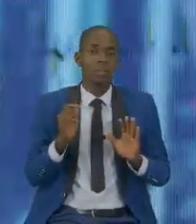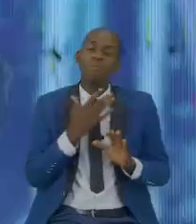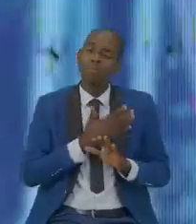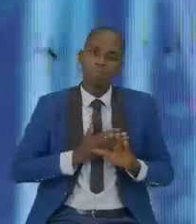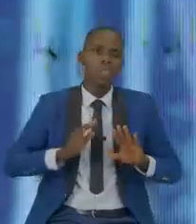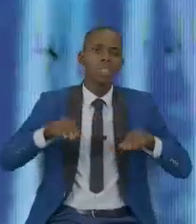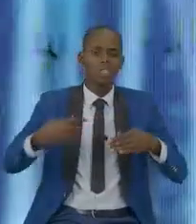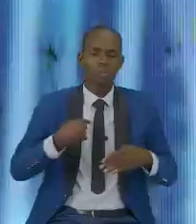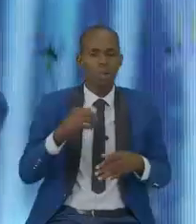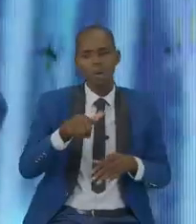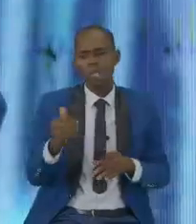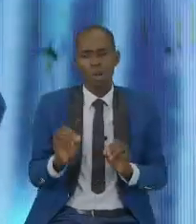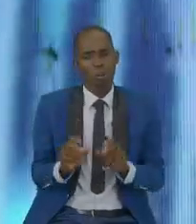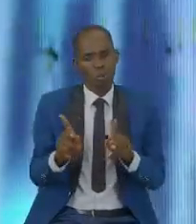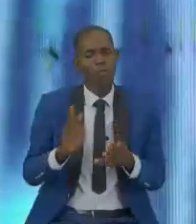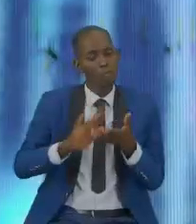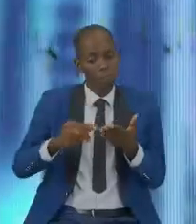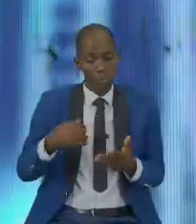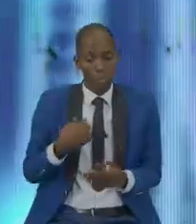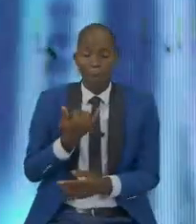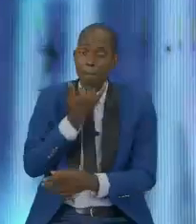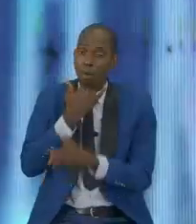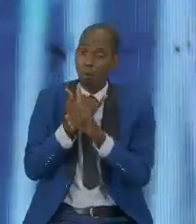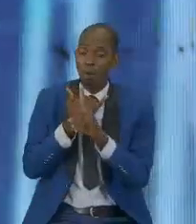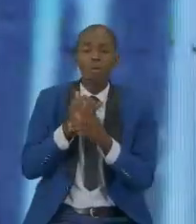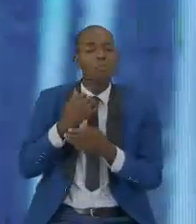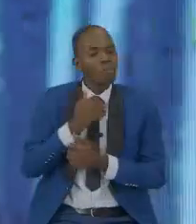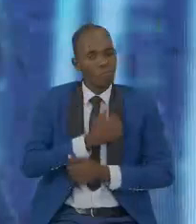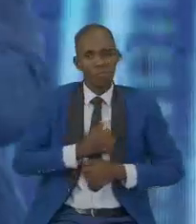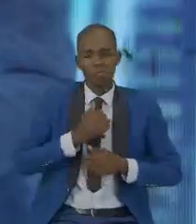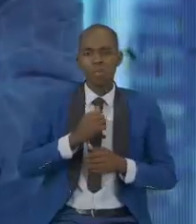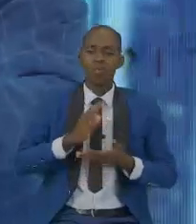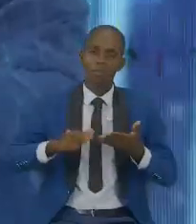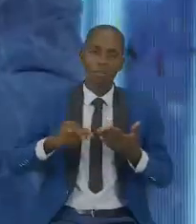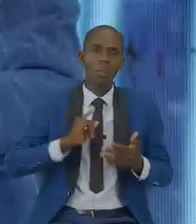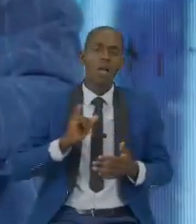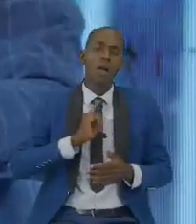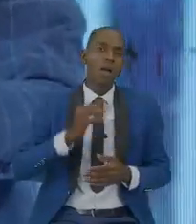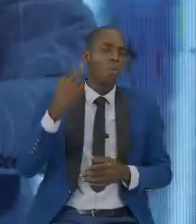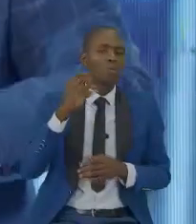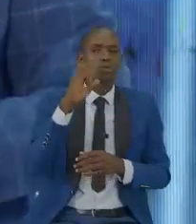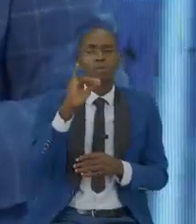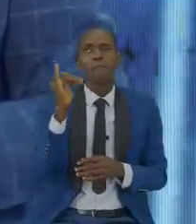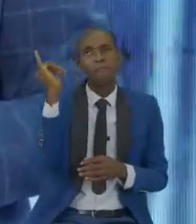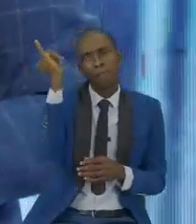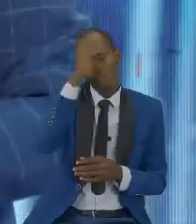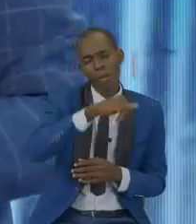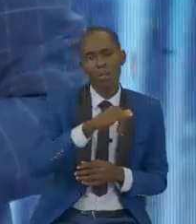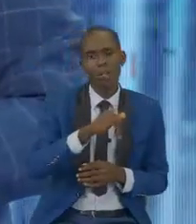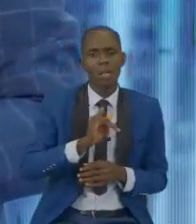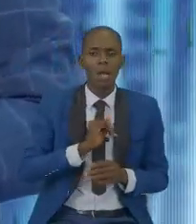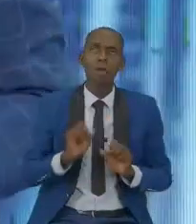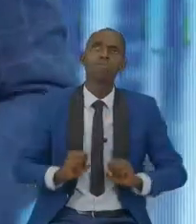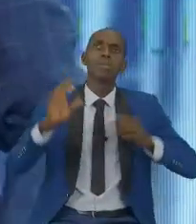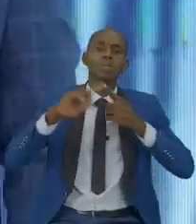chance. Forgive me this one. I'm sorry I was so foolish. I'm sorry I yielded to temptation. I will